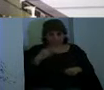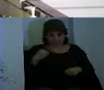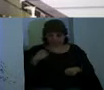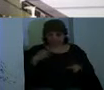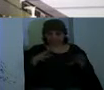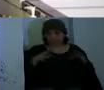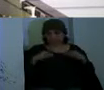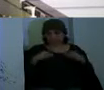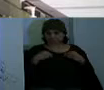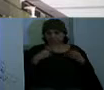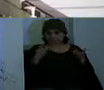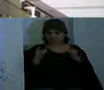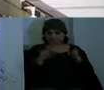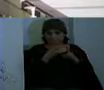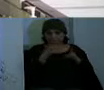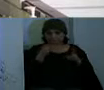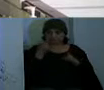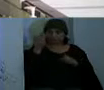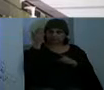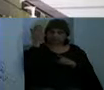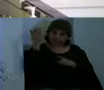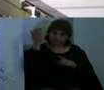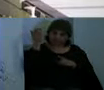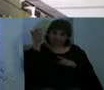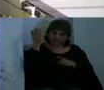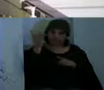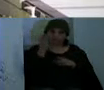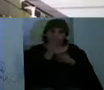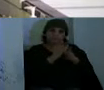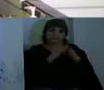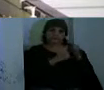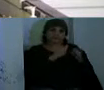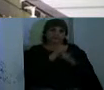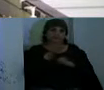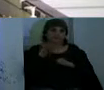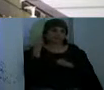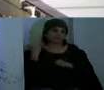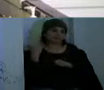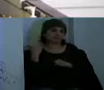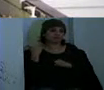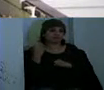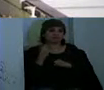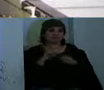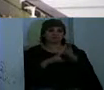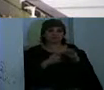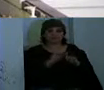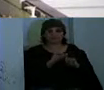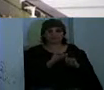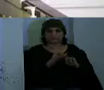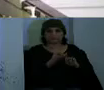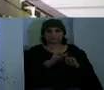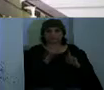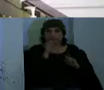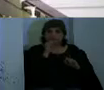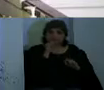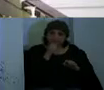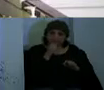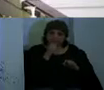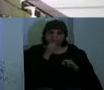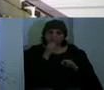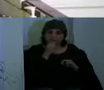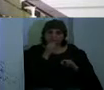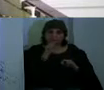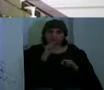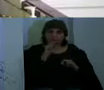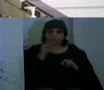from him. Some years ago, my friend suffered a stroke, and it left him considerable